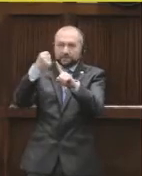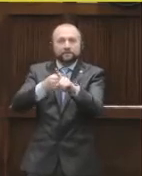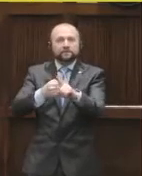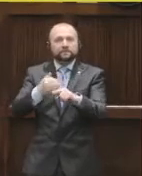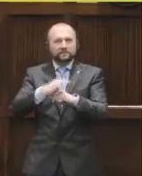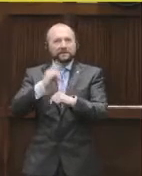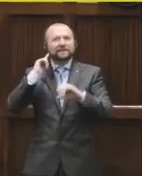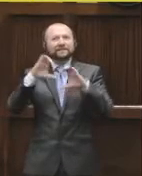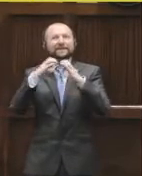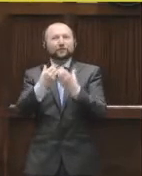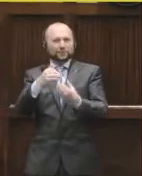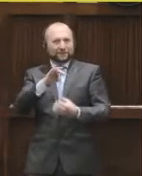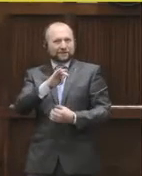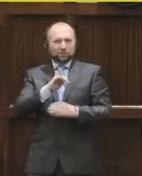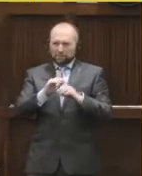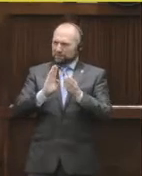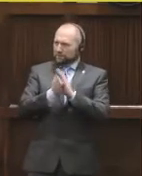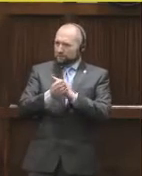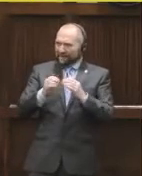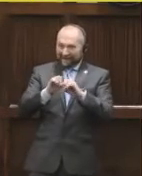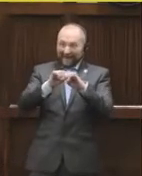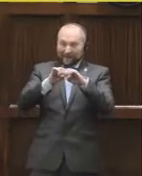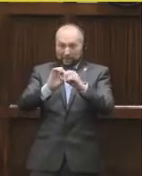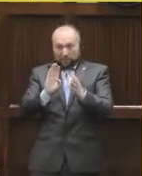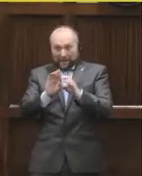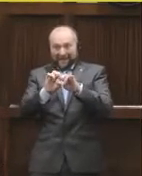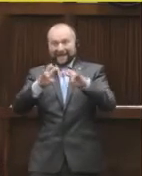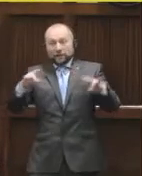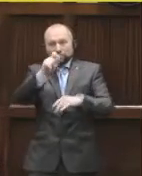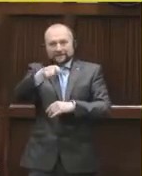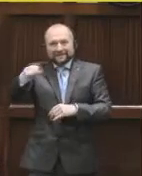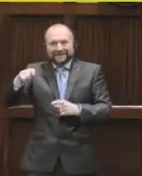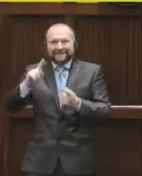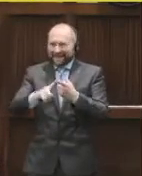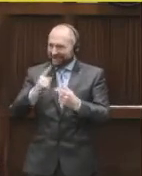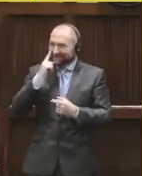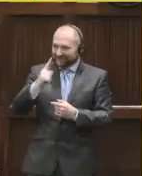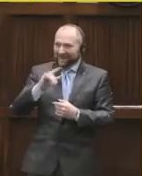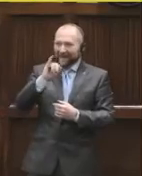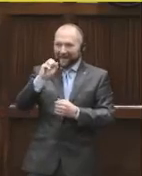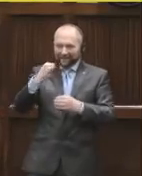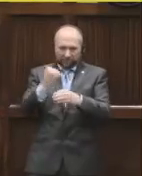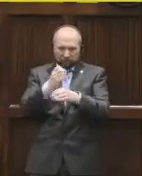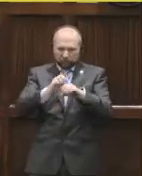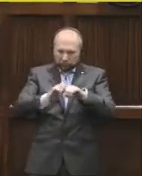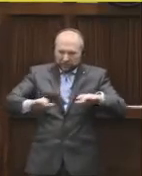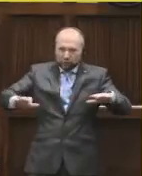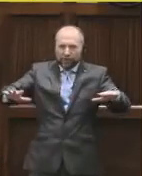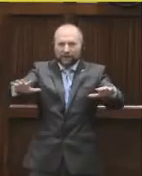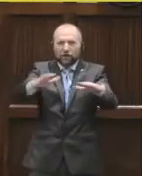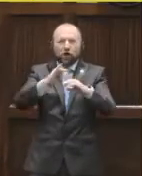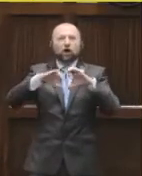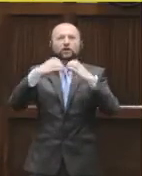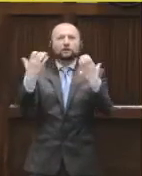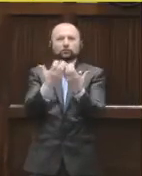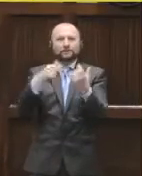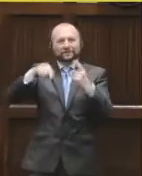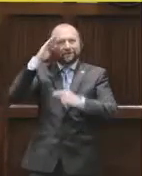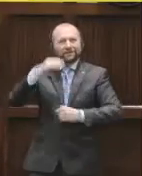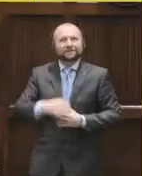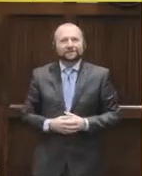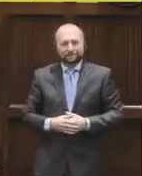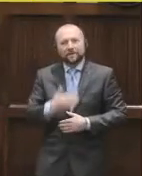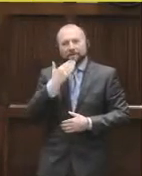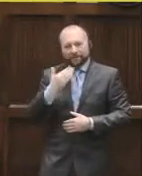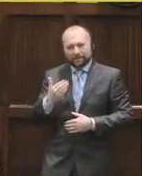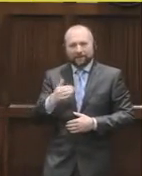equal citizens and ongoing development of ISL throughout the community. Thank you, Ceann Comhairle. Thank you, Deputy, and thank you